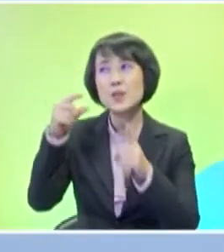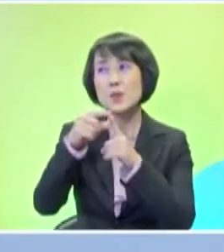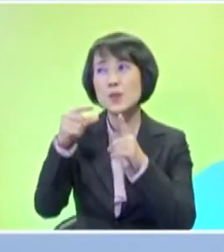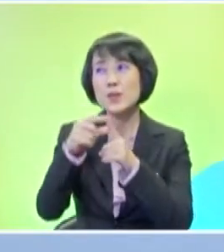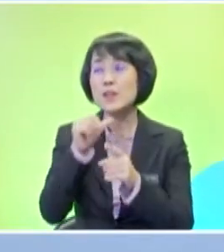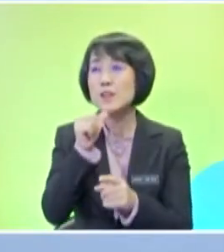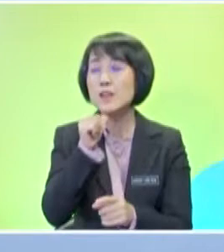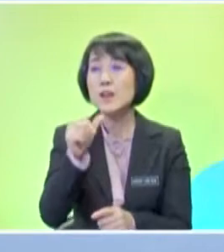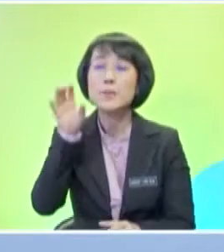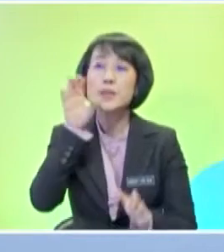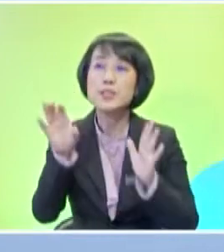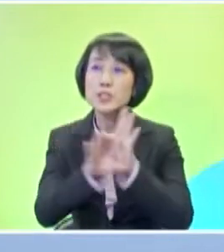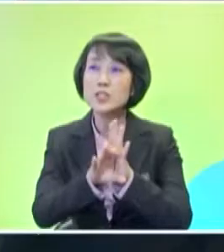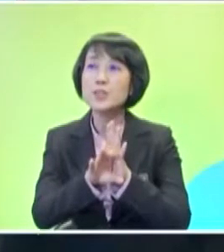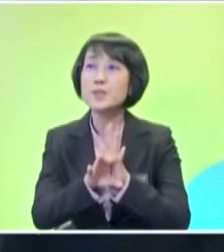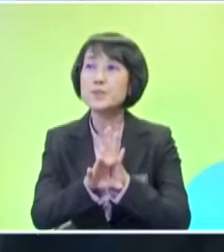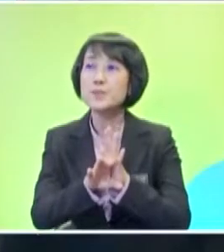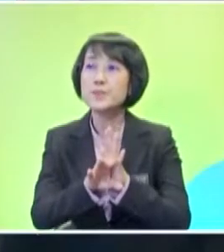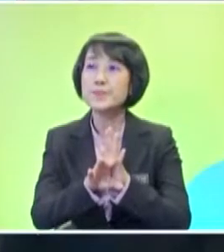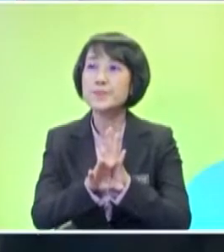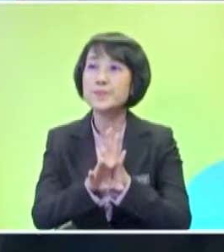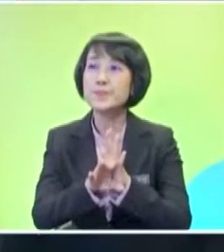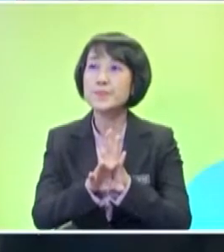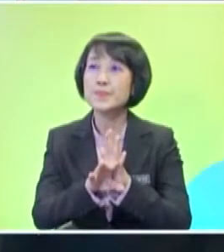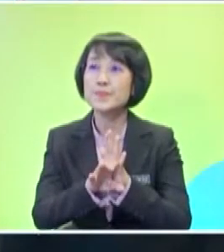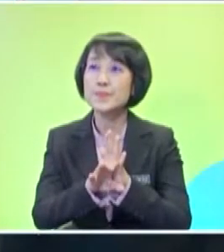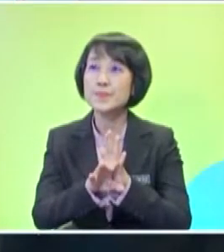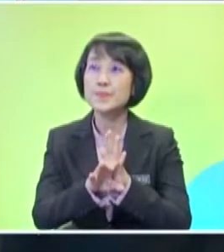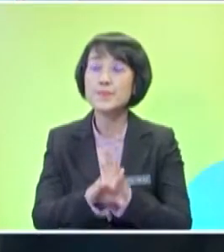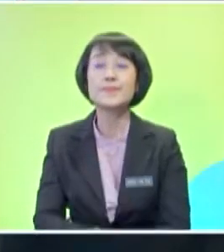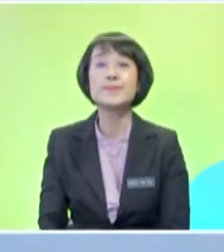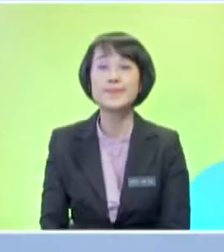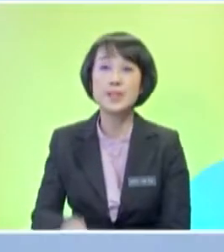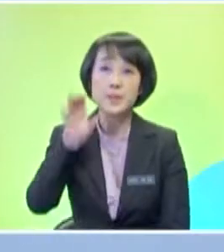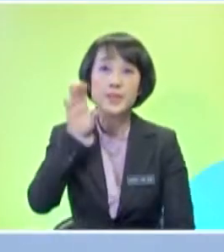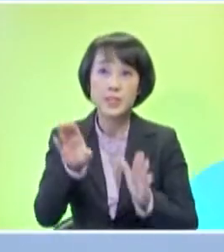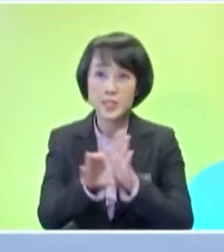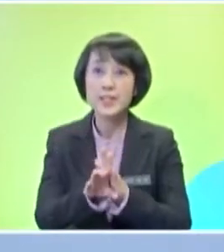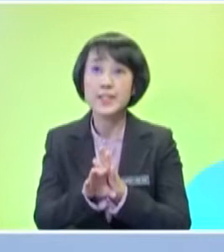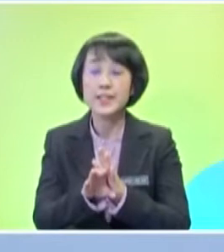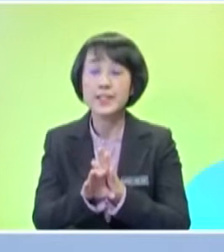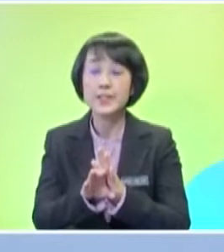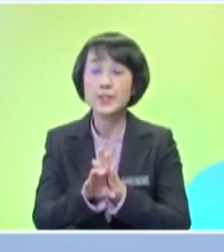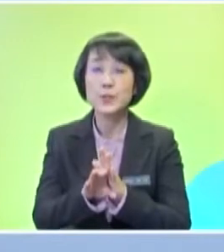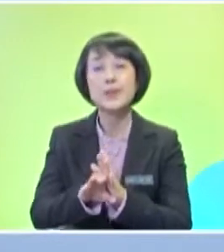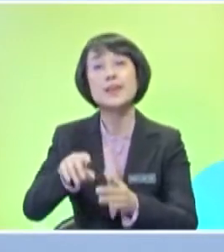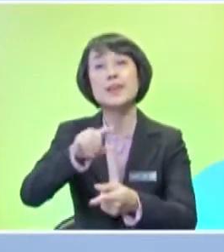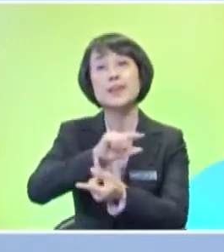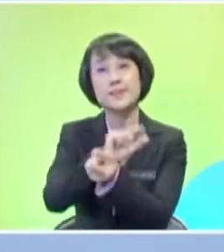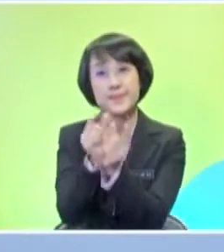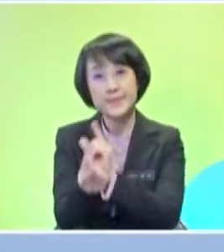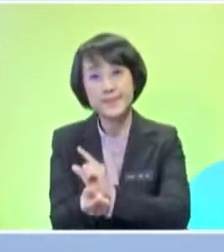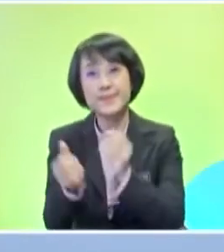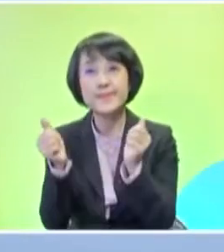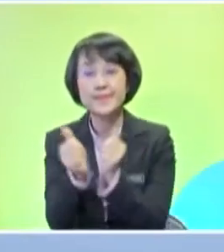correct, teacher? Okay. First, this need to be replaced as a word. Okay. And Sean, I